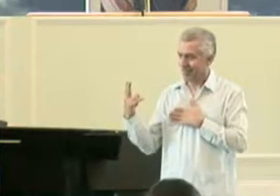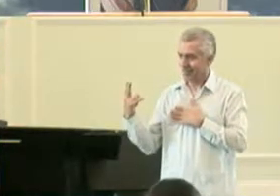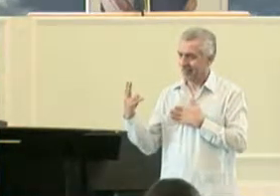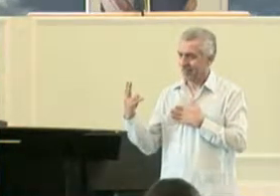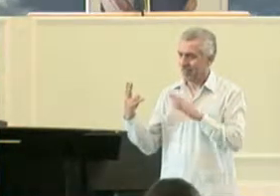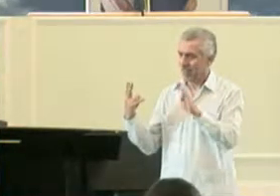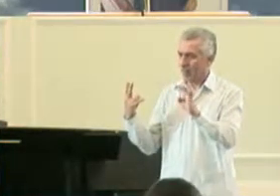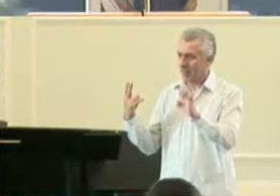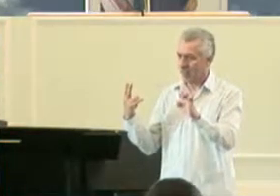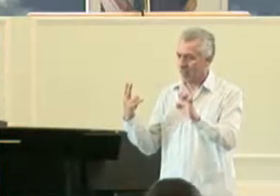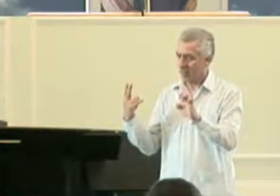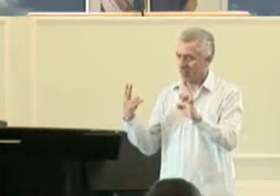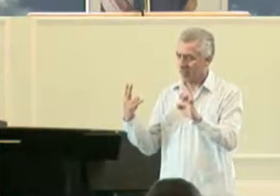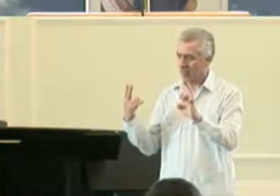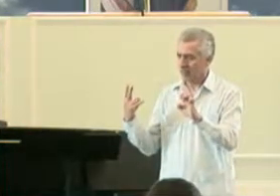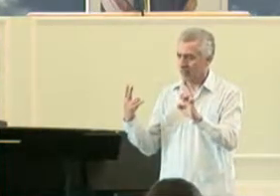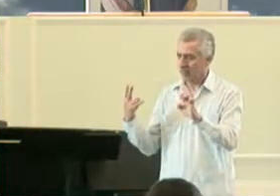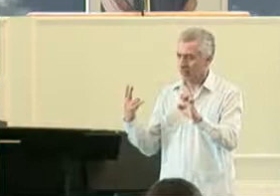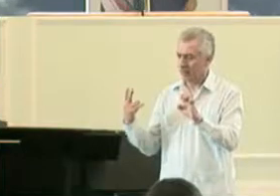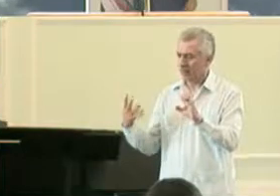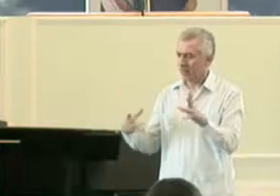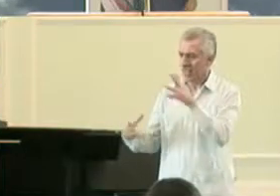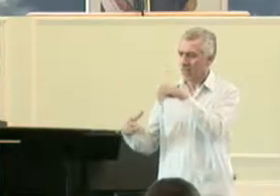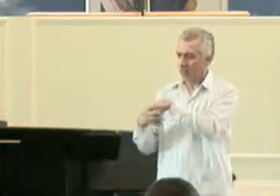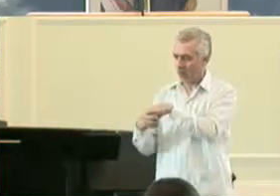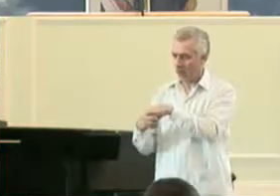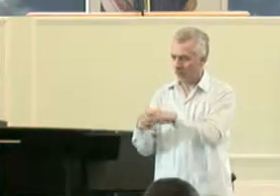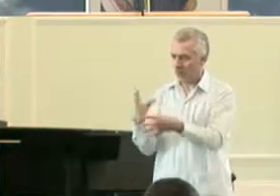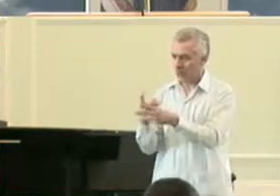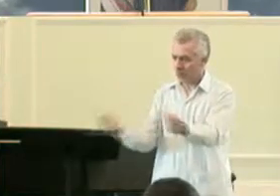be part of the solution.